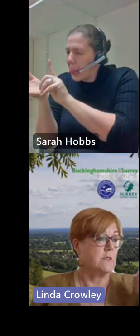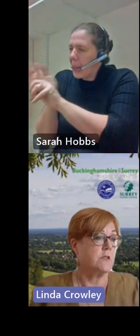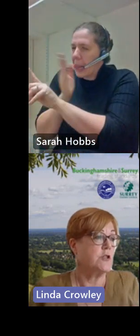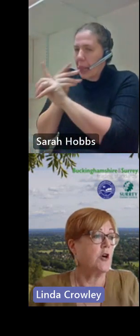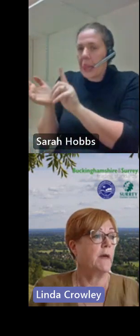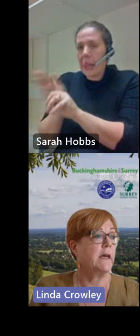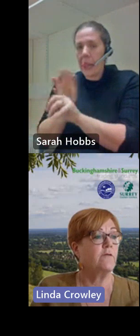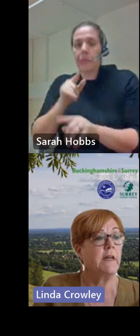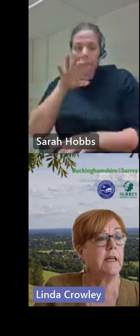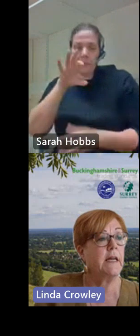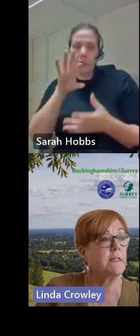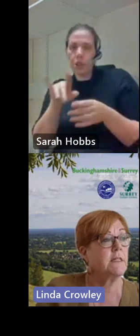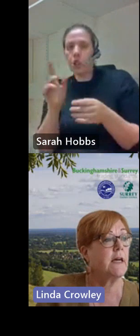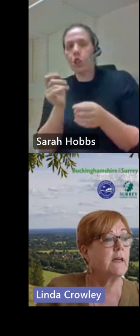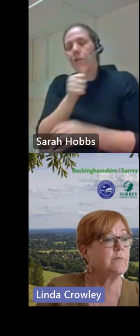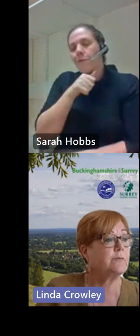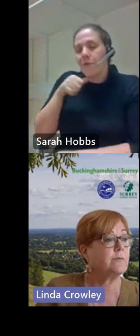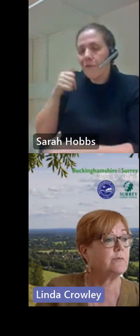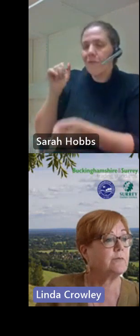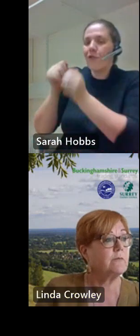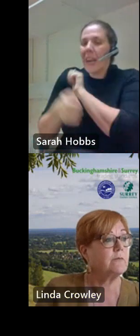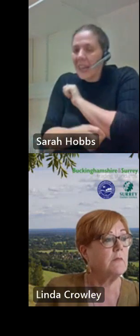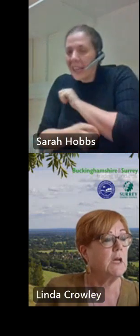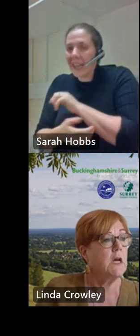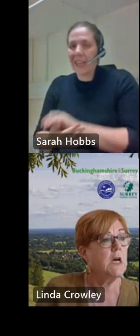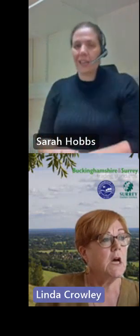those things, charming and friendly, as I say.